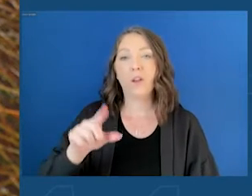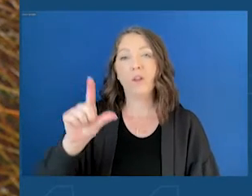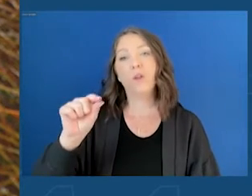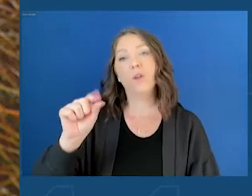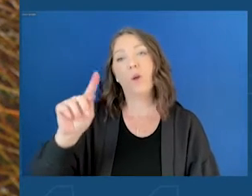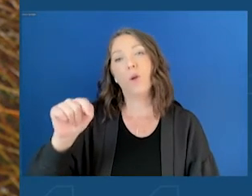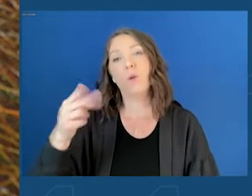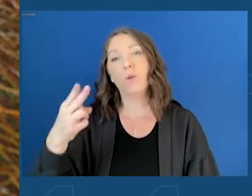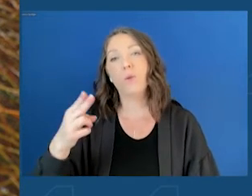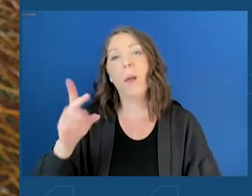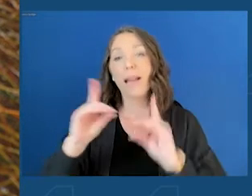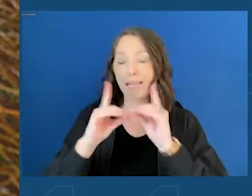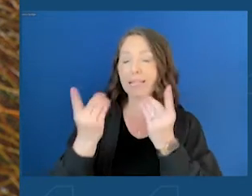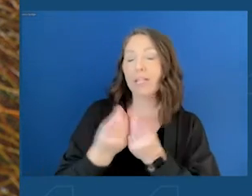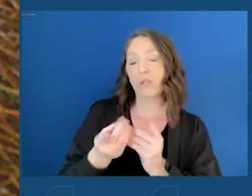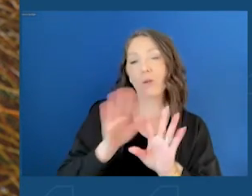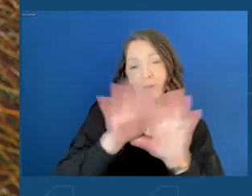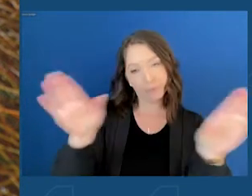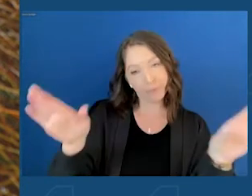clear.